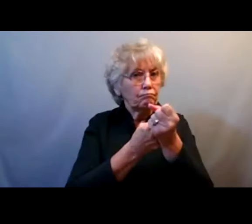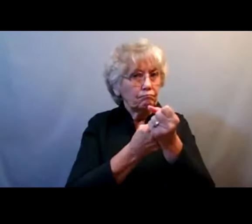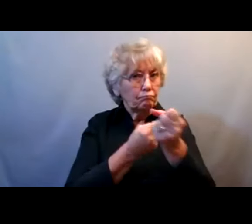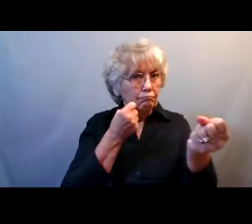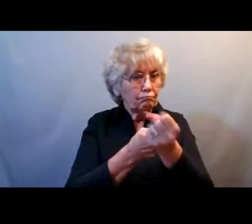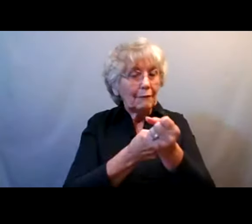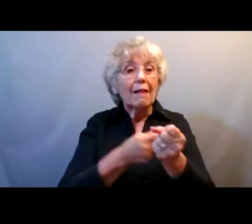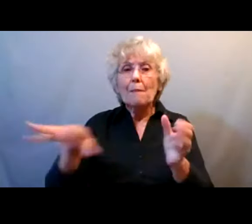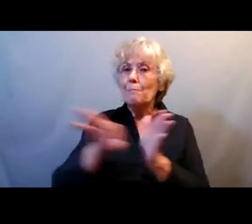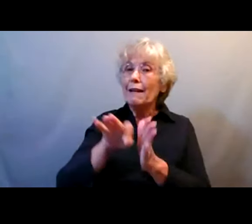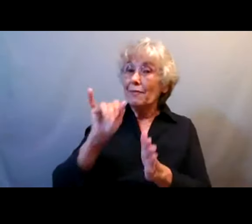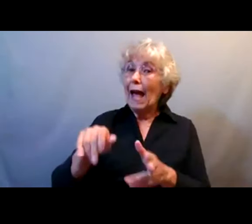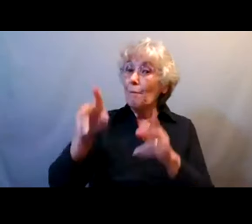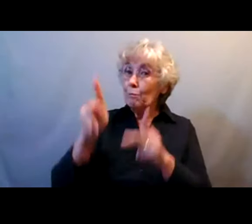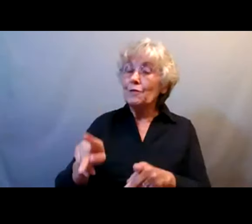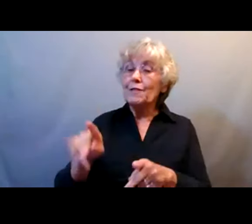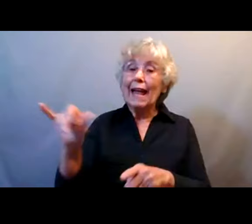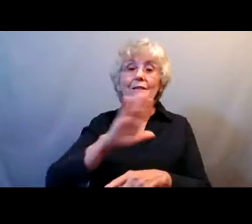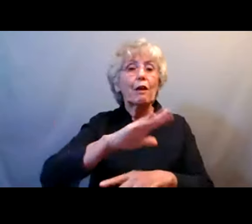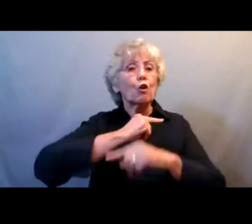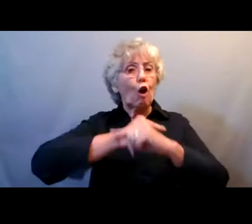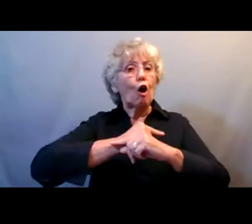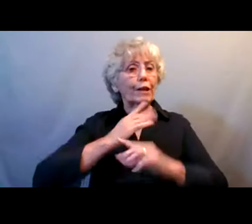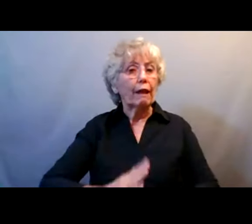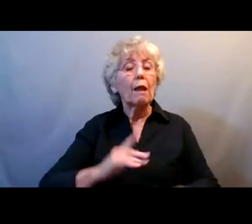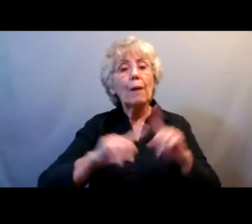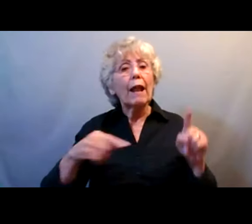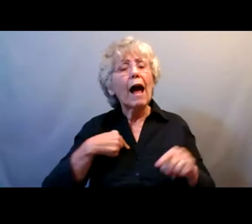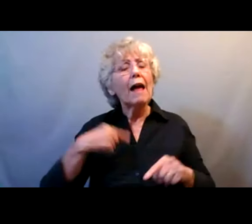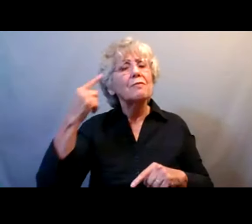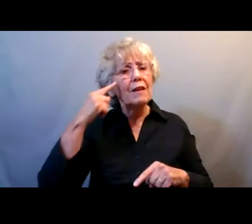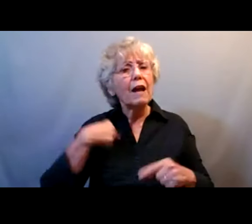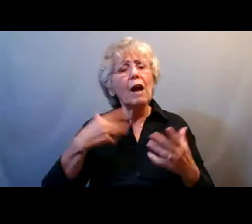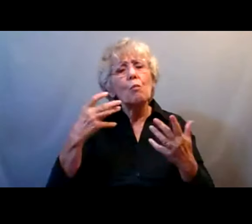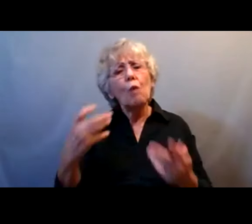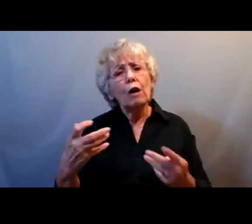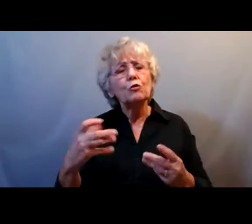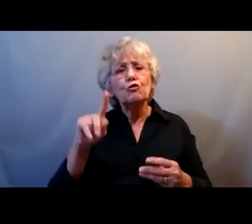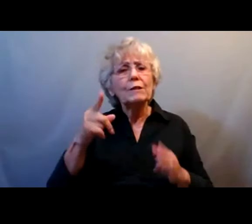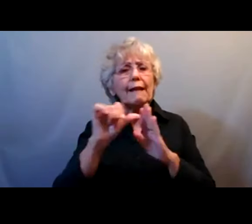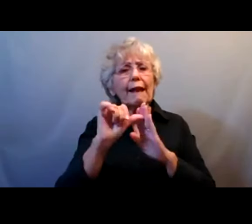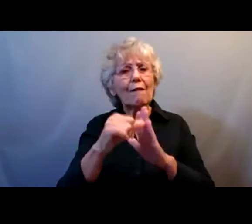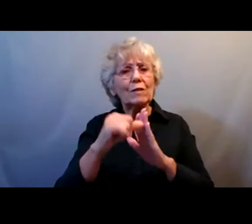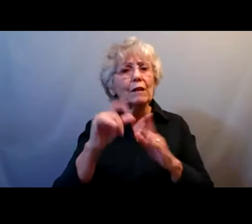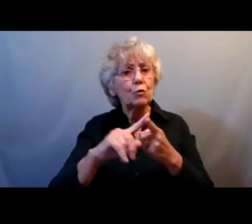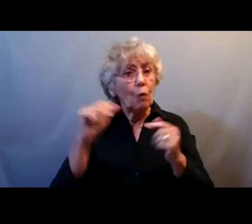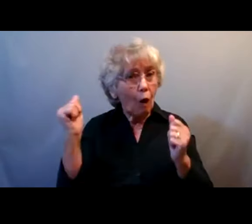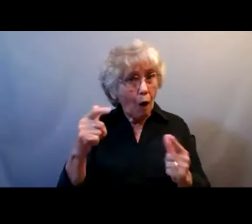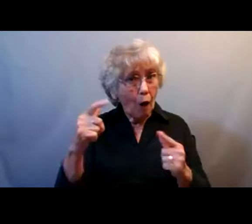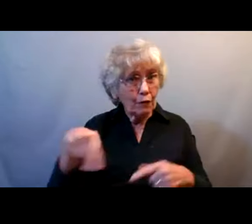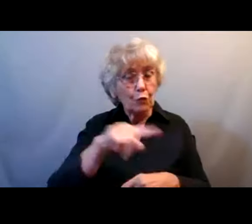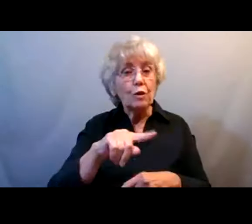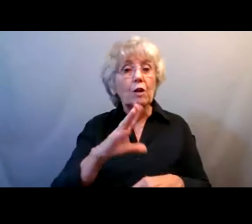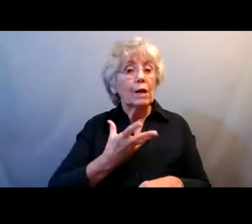as their guardian. But I think I wanna just emphasize to all of you that